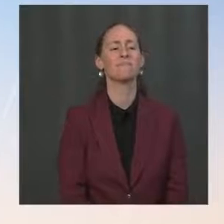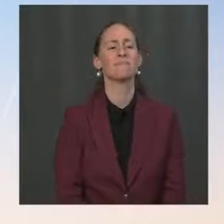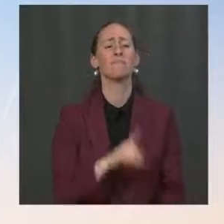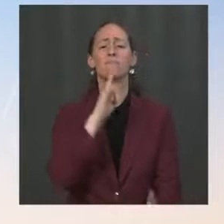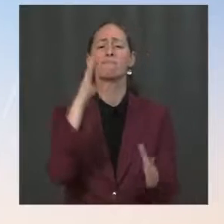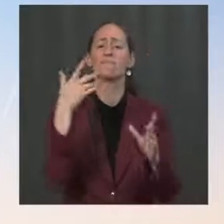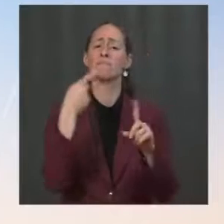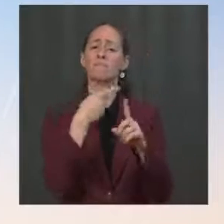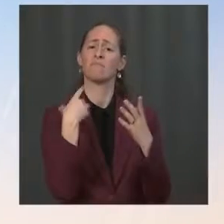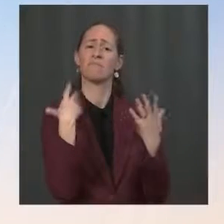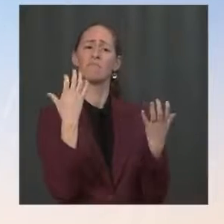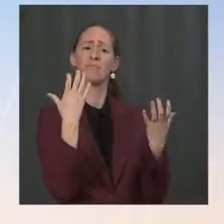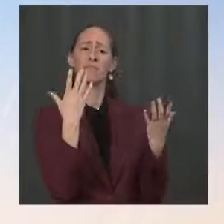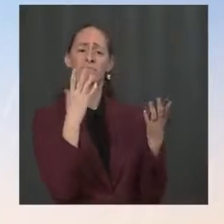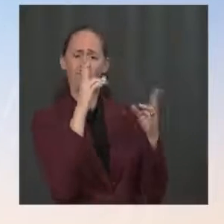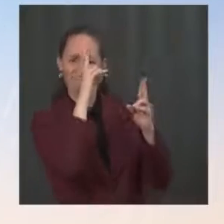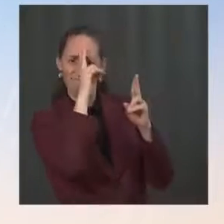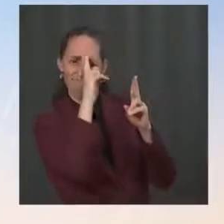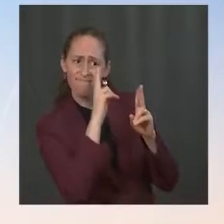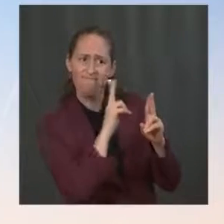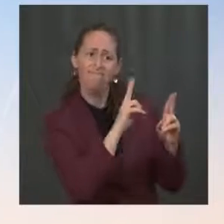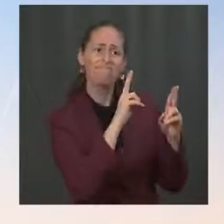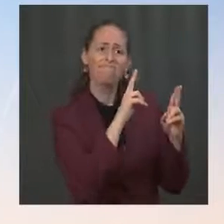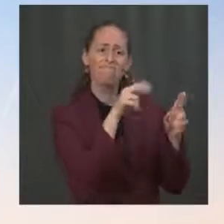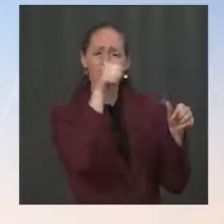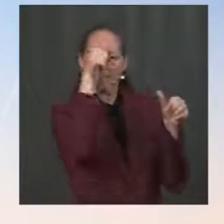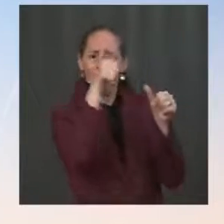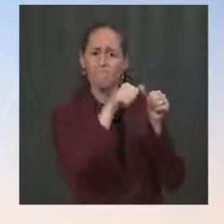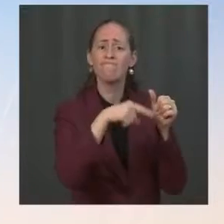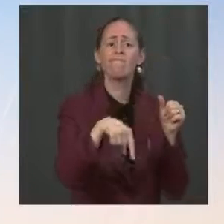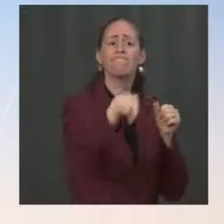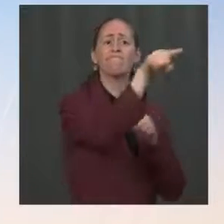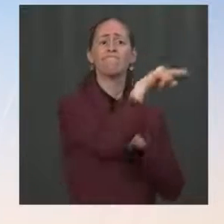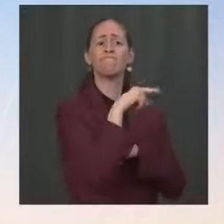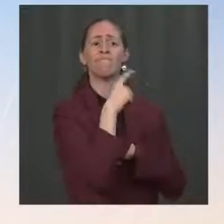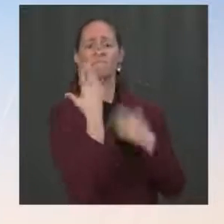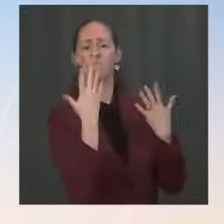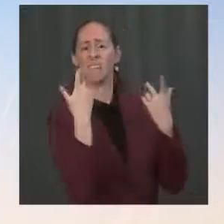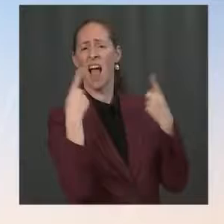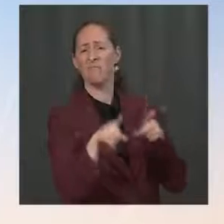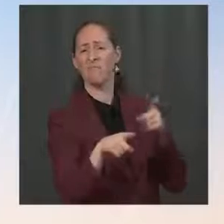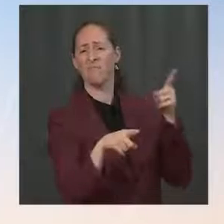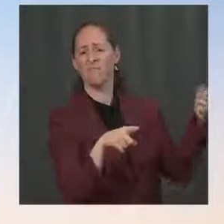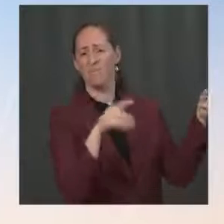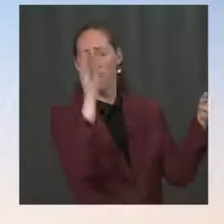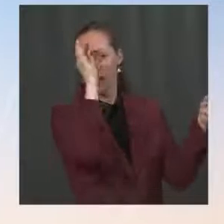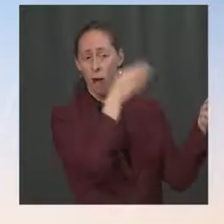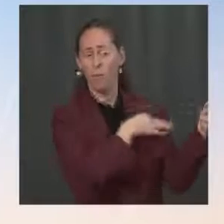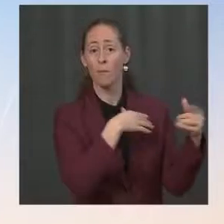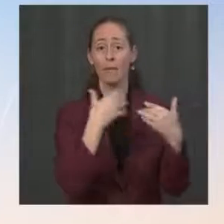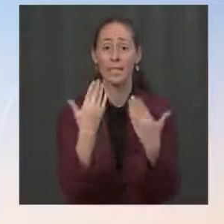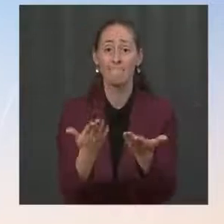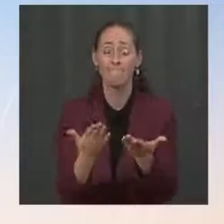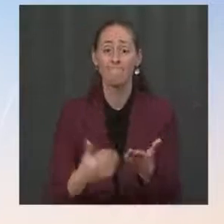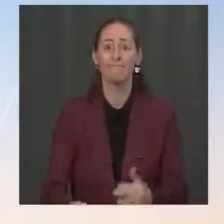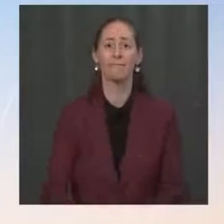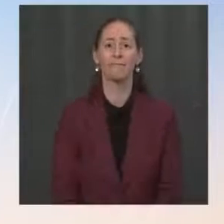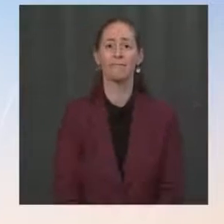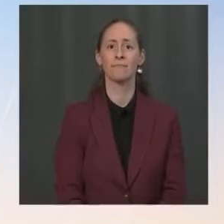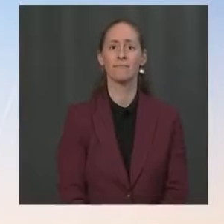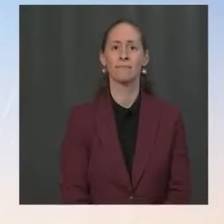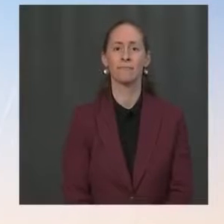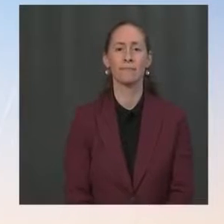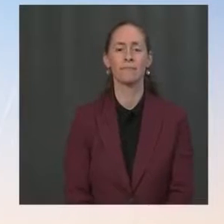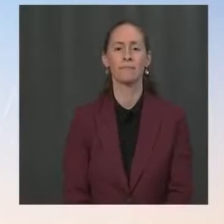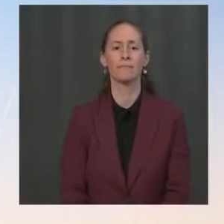the senseless acts of violence in Kabul, Afghanistan. With that, Amr. Thanks. Just a few minutes ago, one of my colleagues